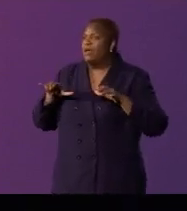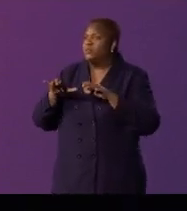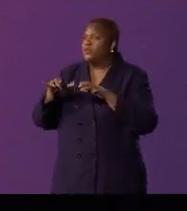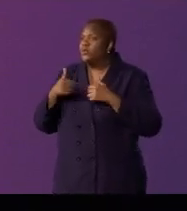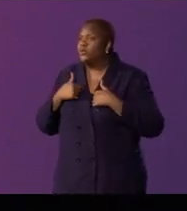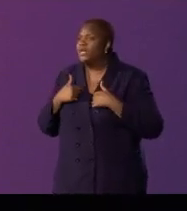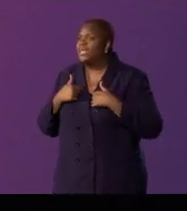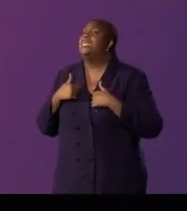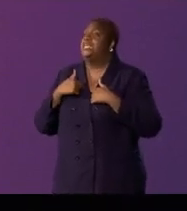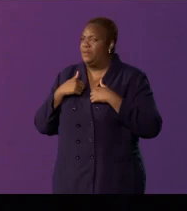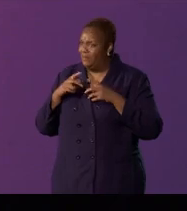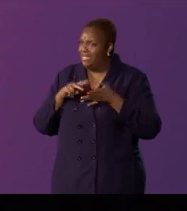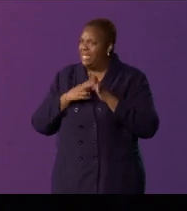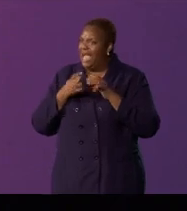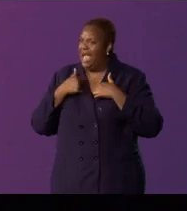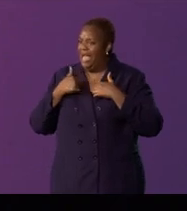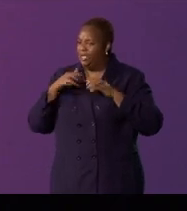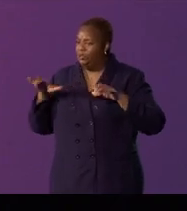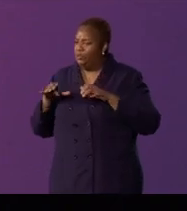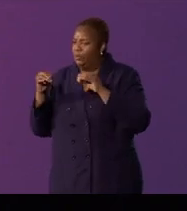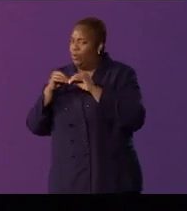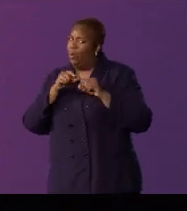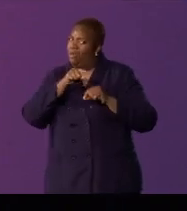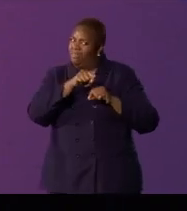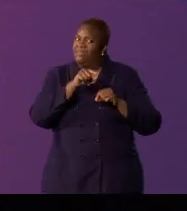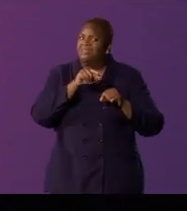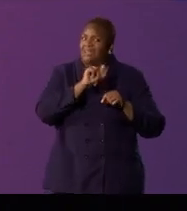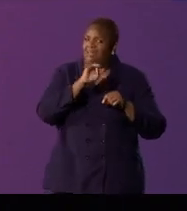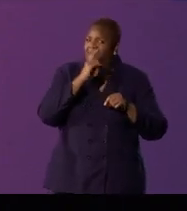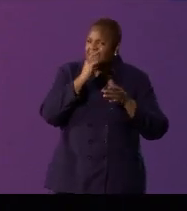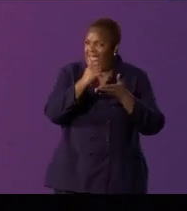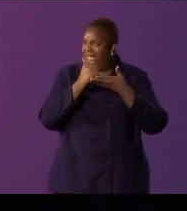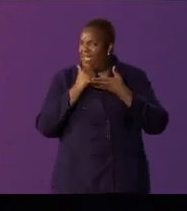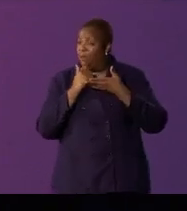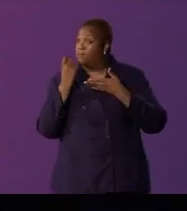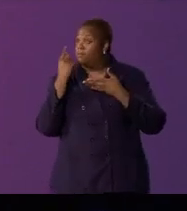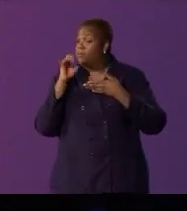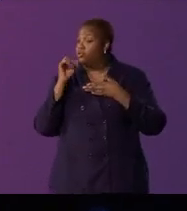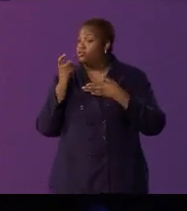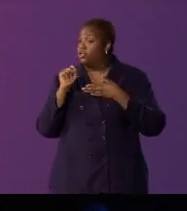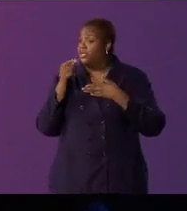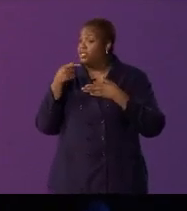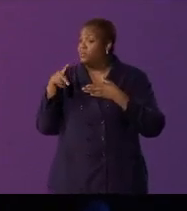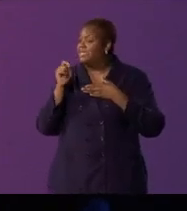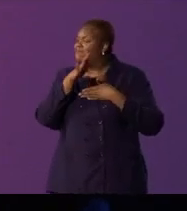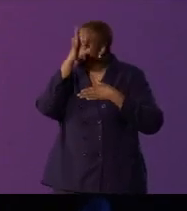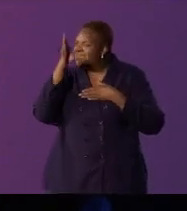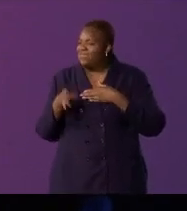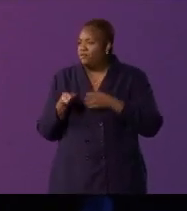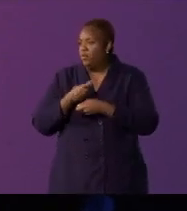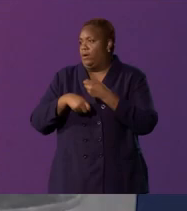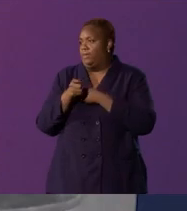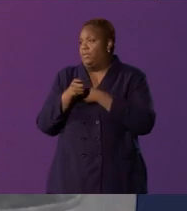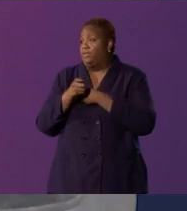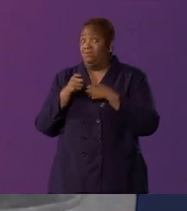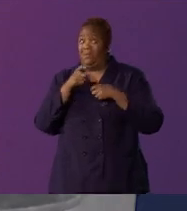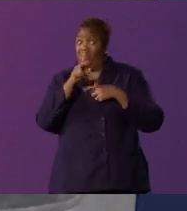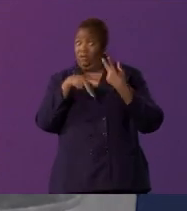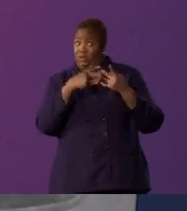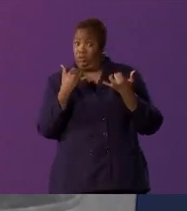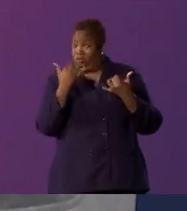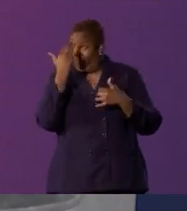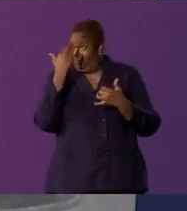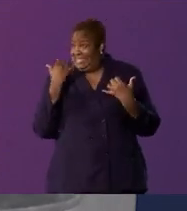allow me to do more and be my helper. Remember, ChatGPT is never going to replace you, not the ChatGPT we know today.